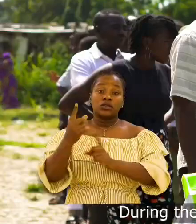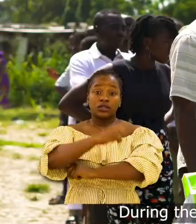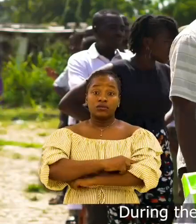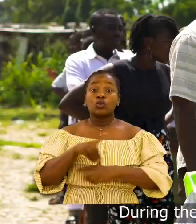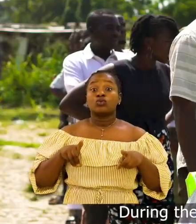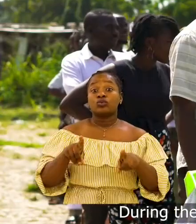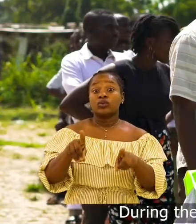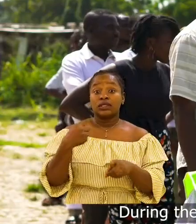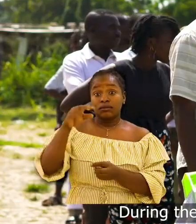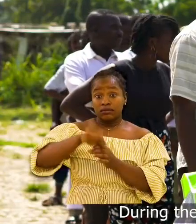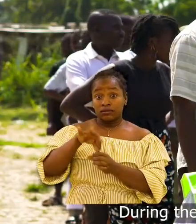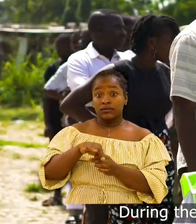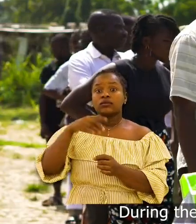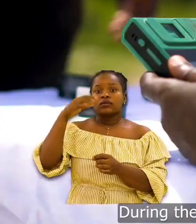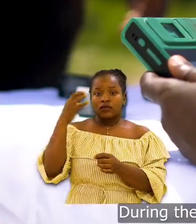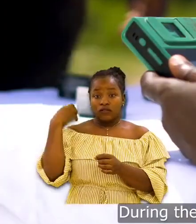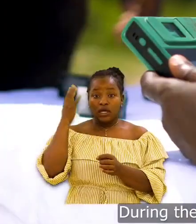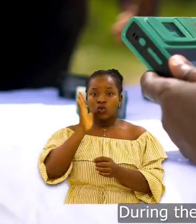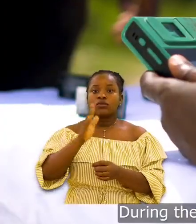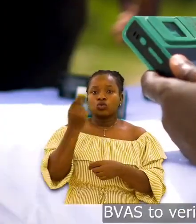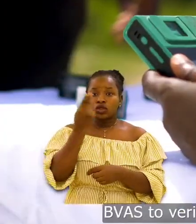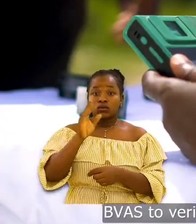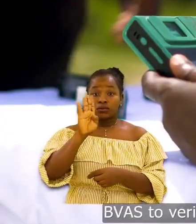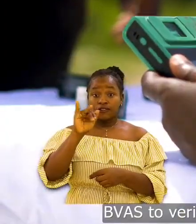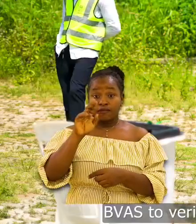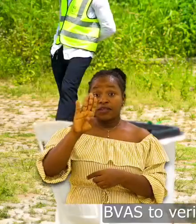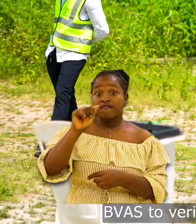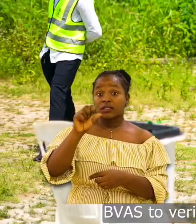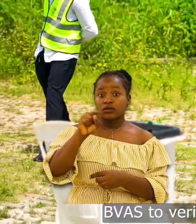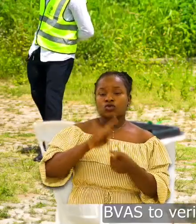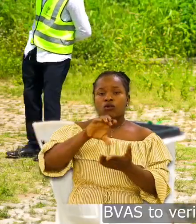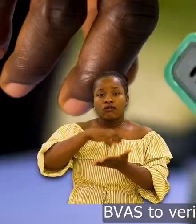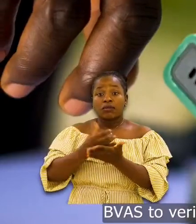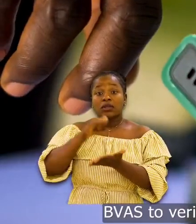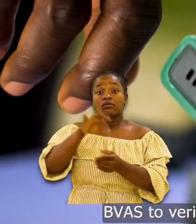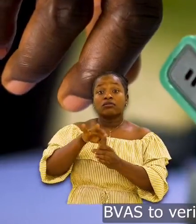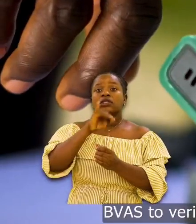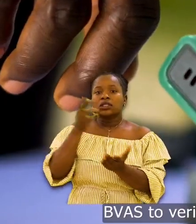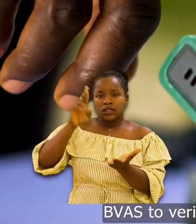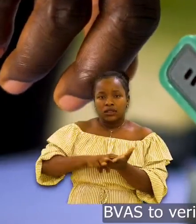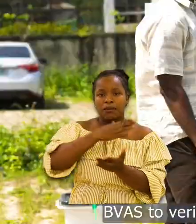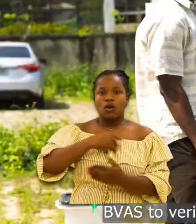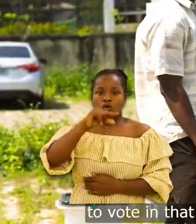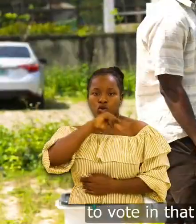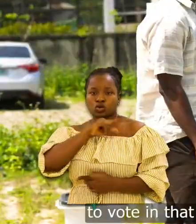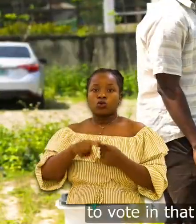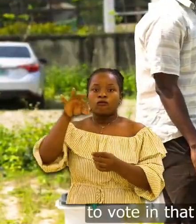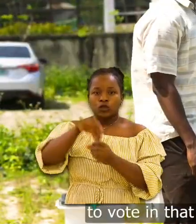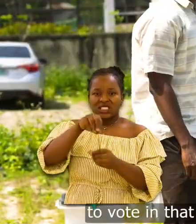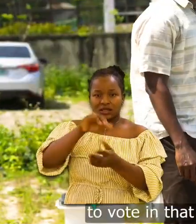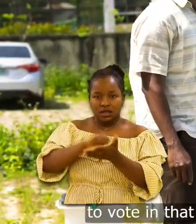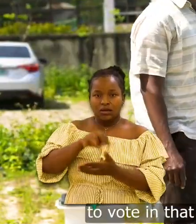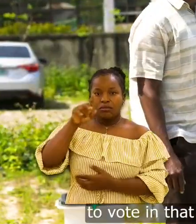day. During the election, polling officials will use the BVAS to verify that a voter is registered and eligible to vote